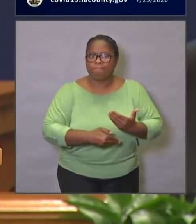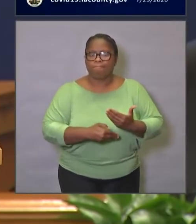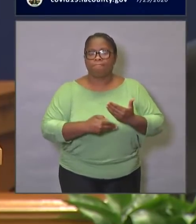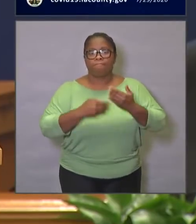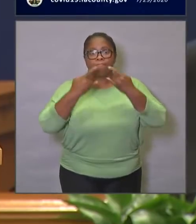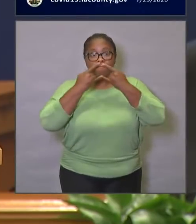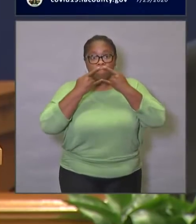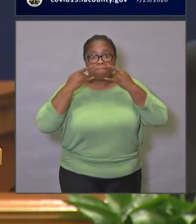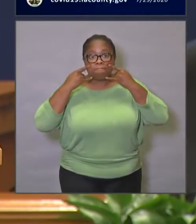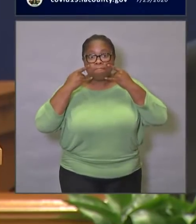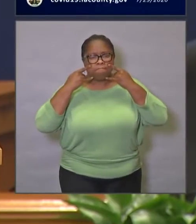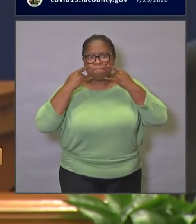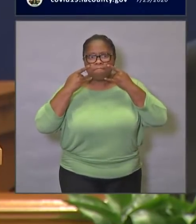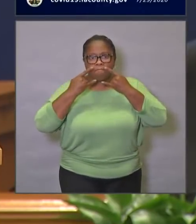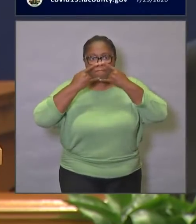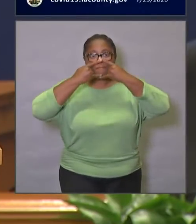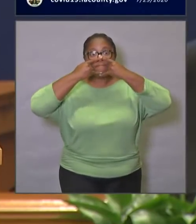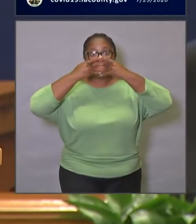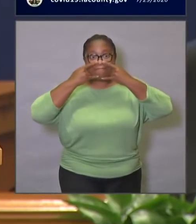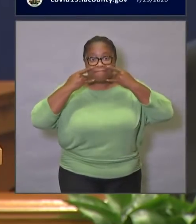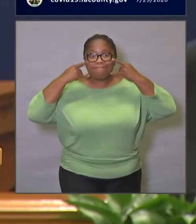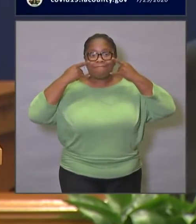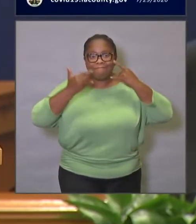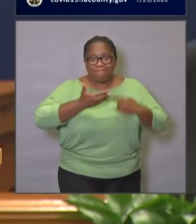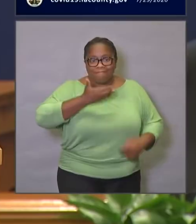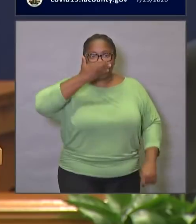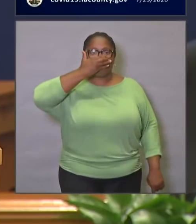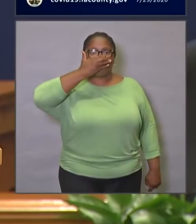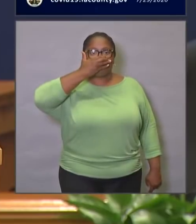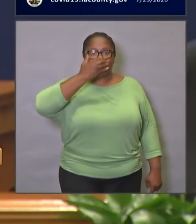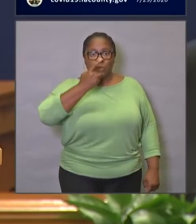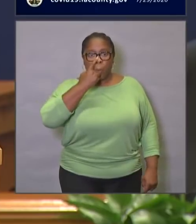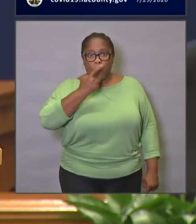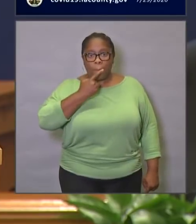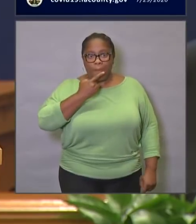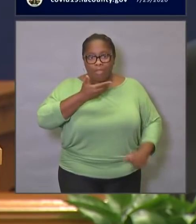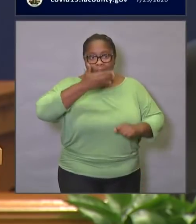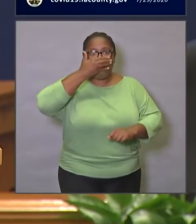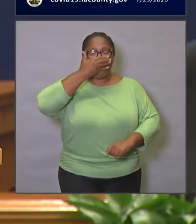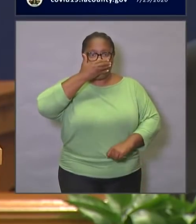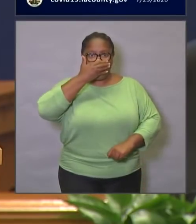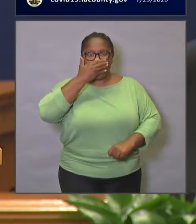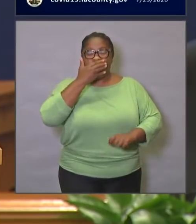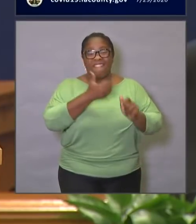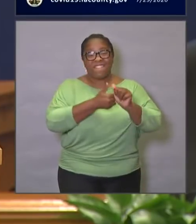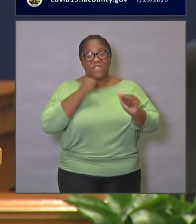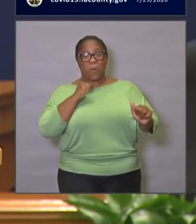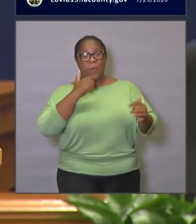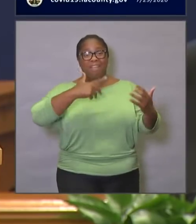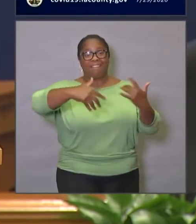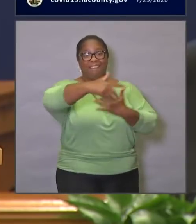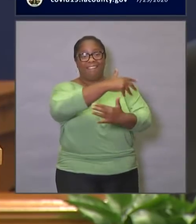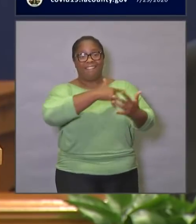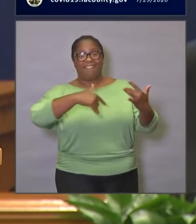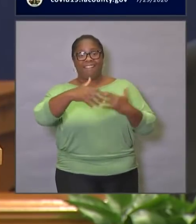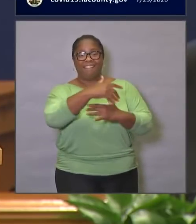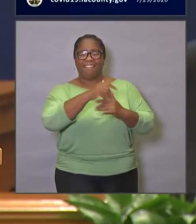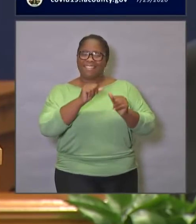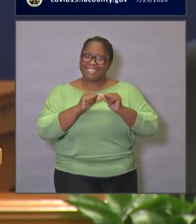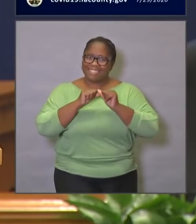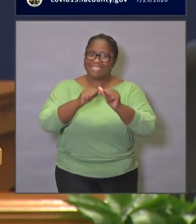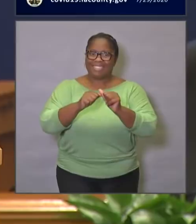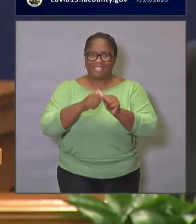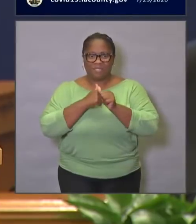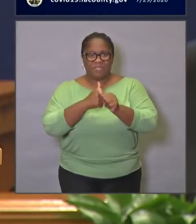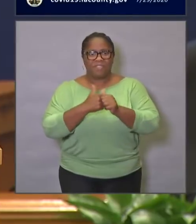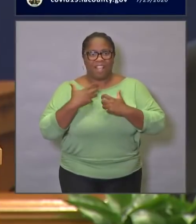way. Avoid gatherings, all of them. And know we will get through this and be stronger for it. Thank you for doing your part.